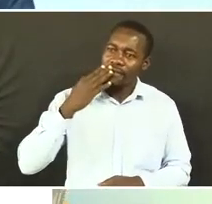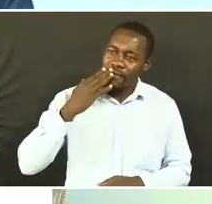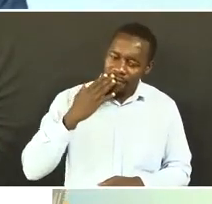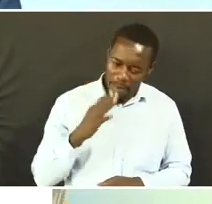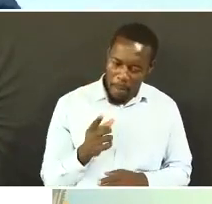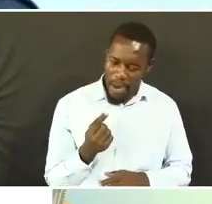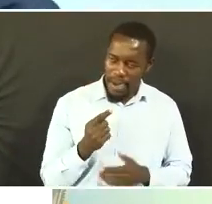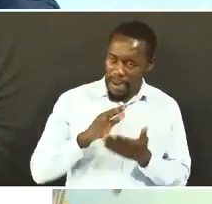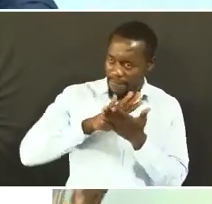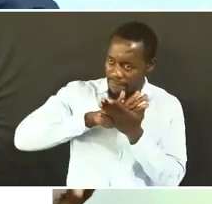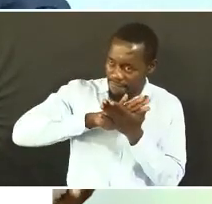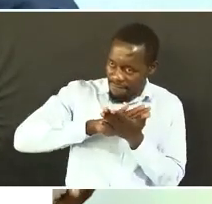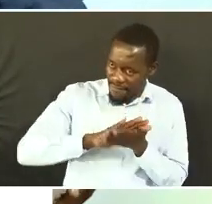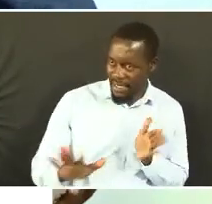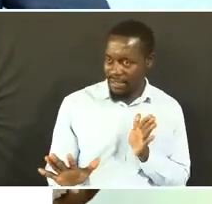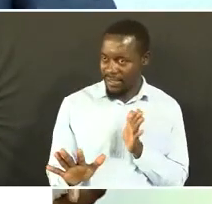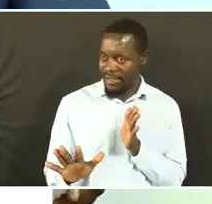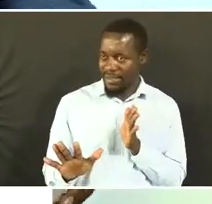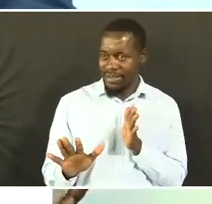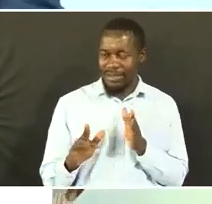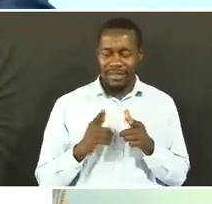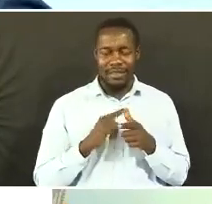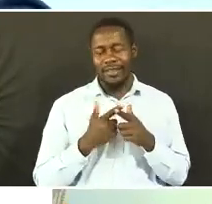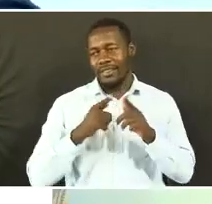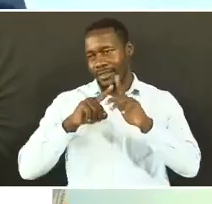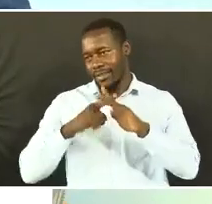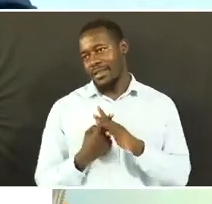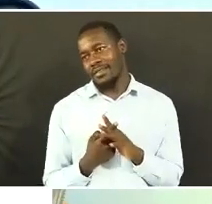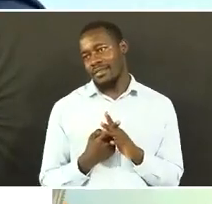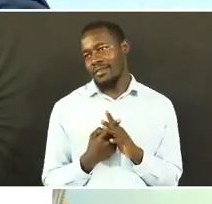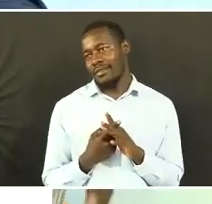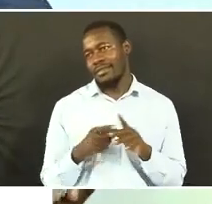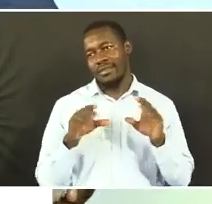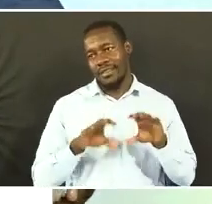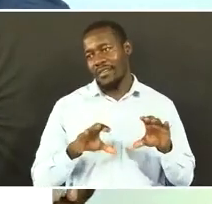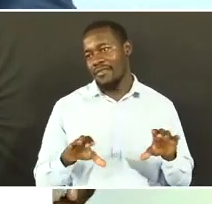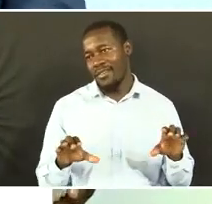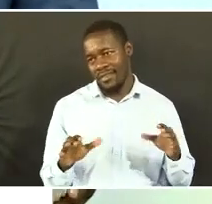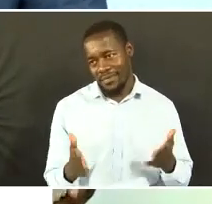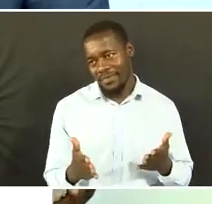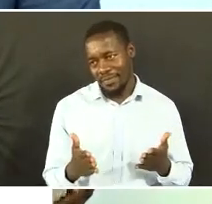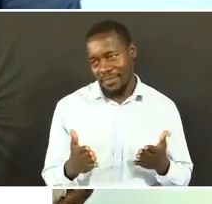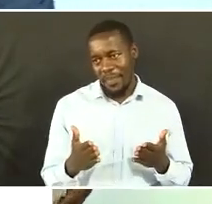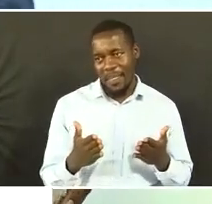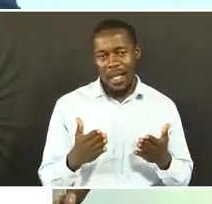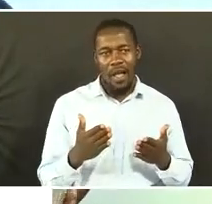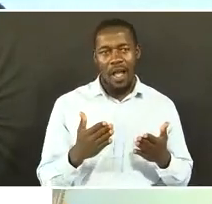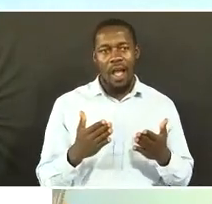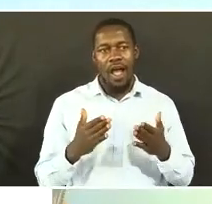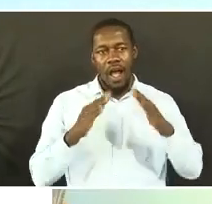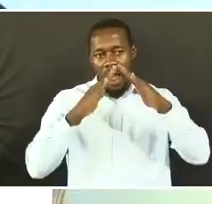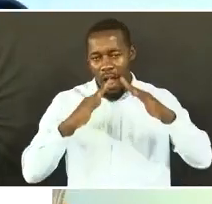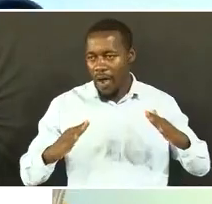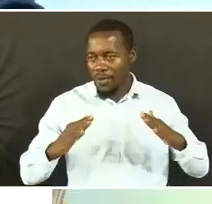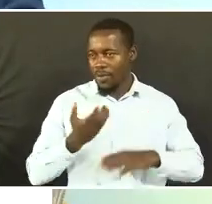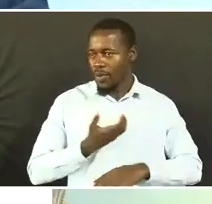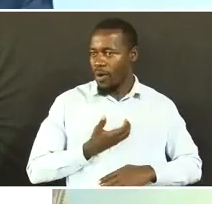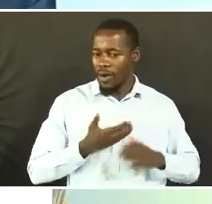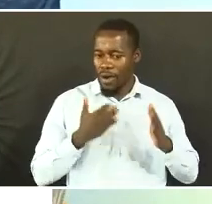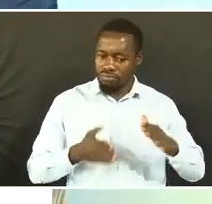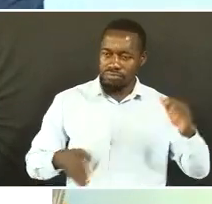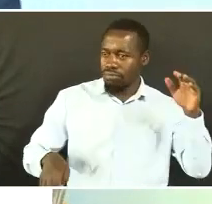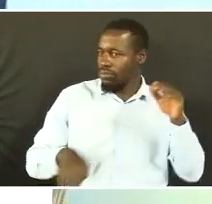Prodigal Sean now finds himself having to join himself to a citizen of this foreign country who sends